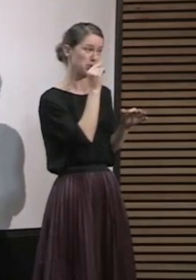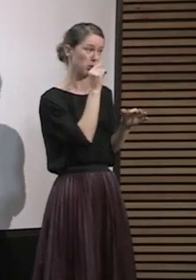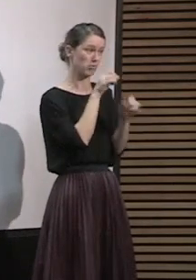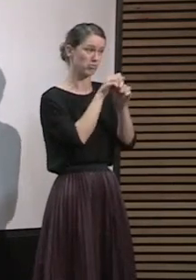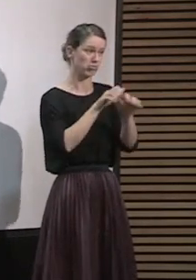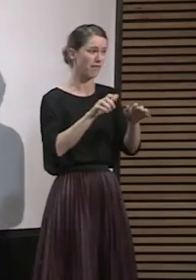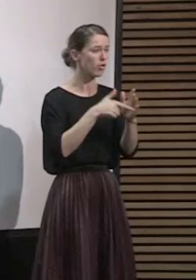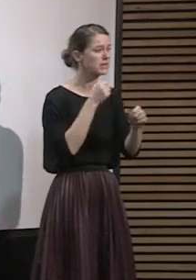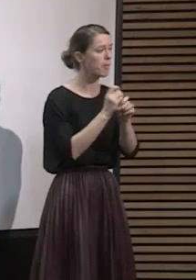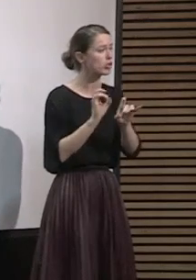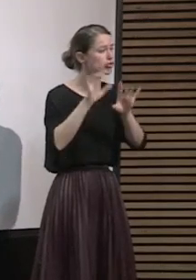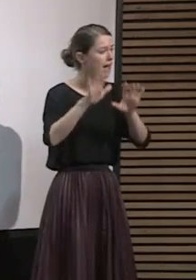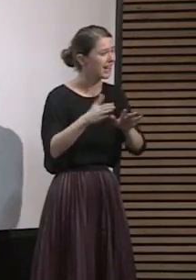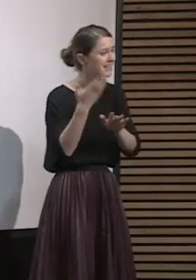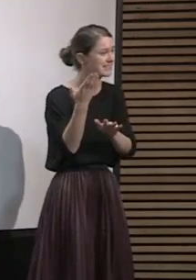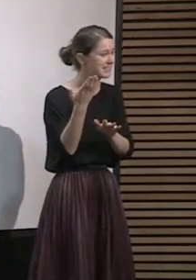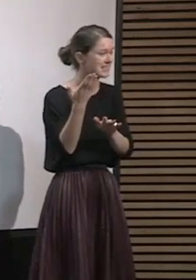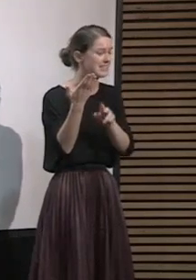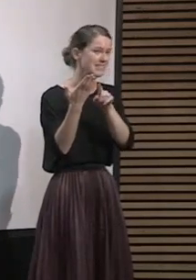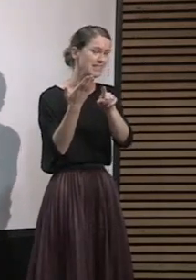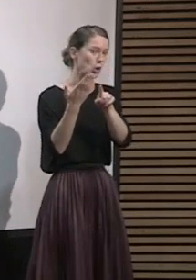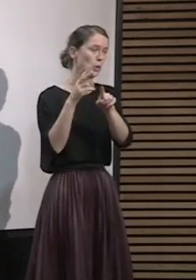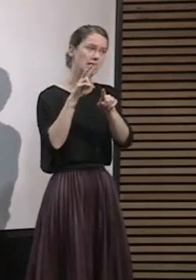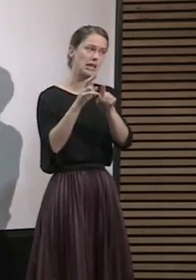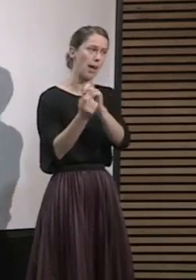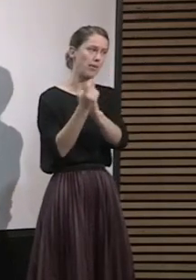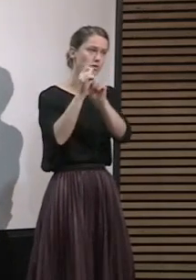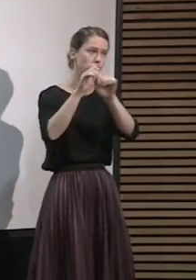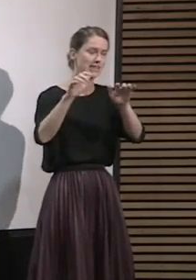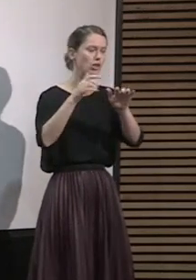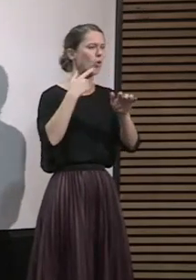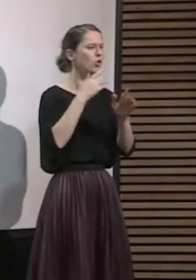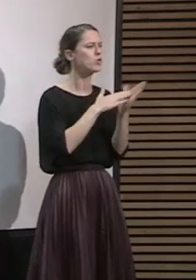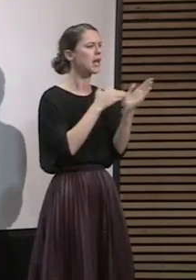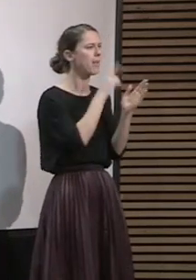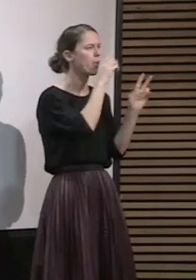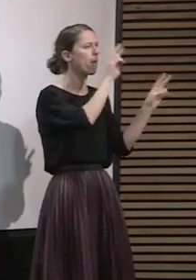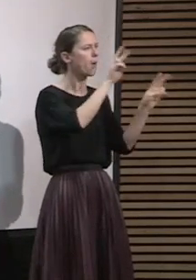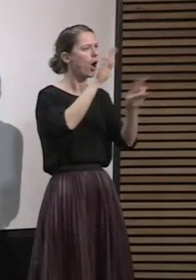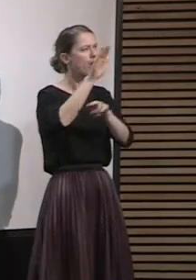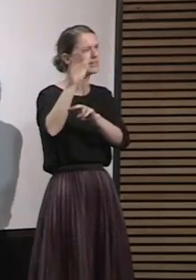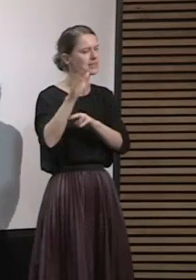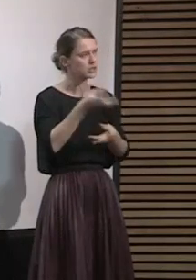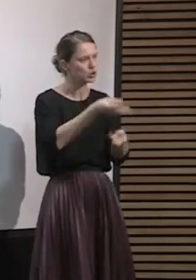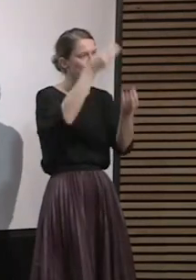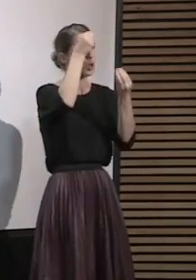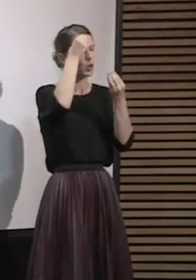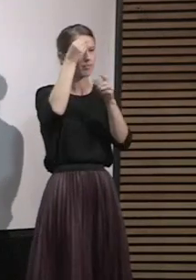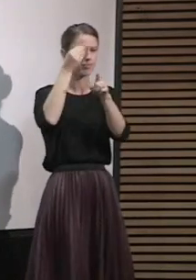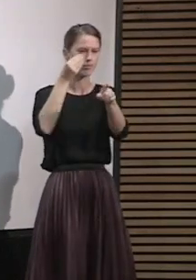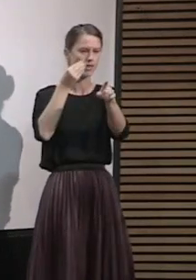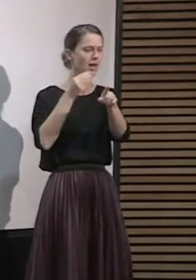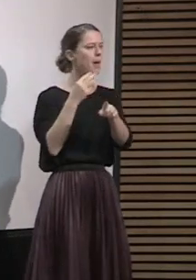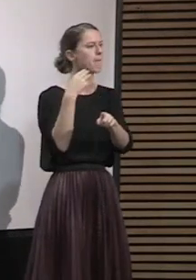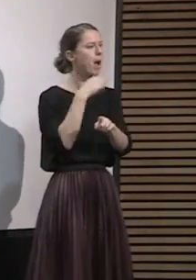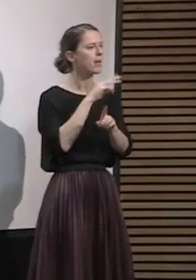Australia, you know, has demonstrated that to us. So we are looking at the experience of others and making our decisions. The situation in Melbourne playing